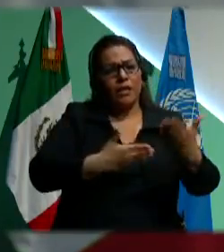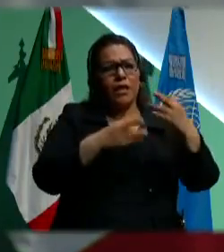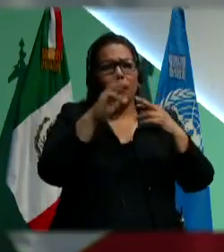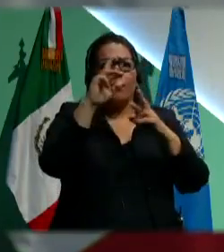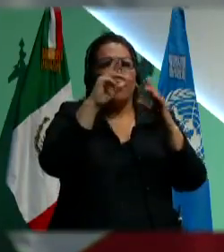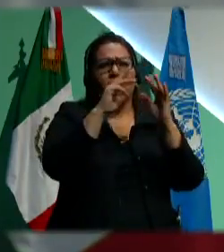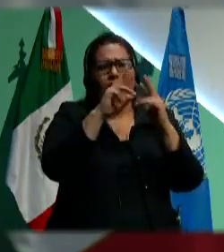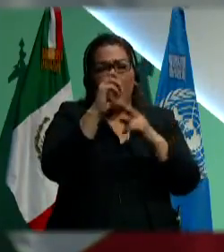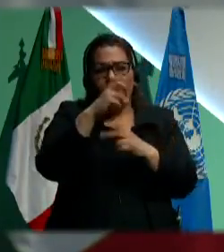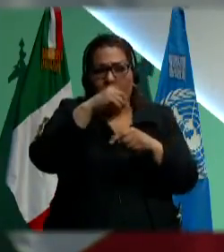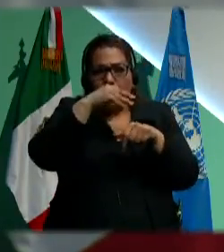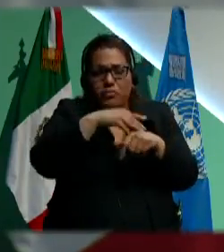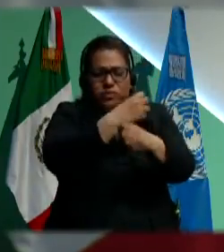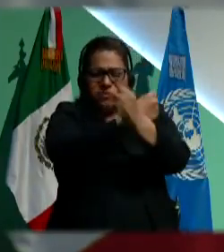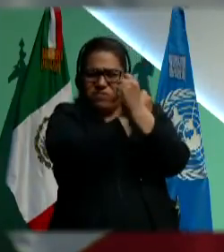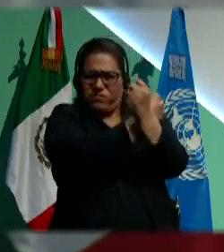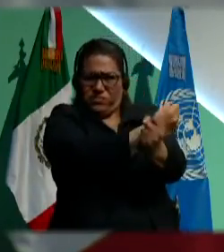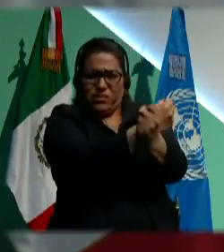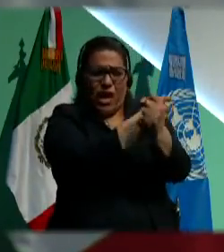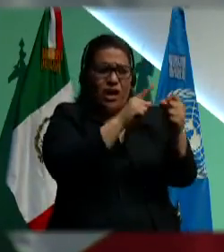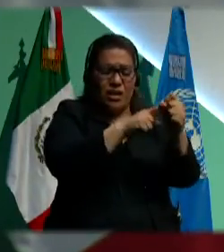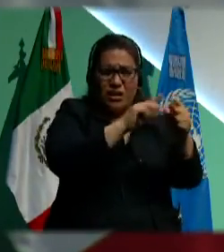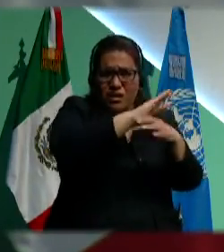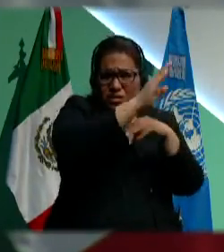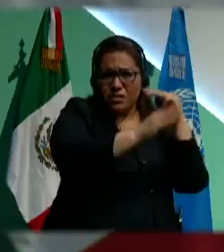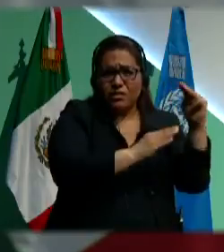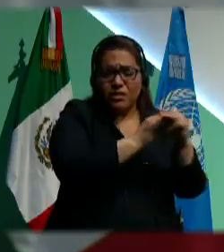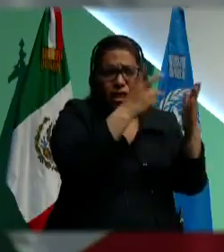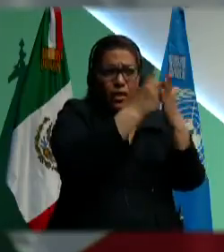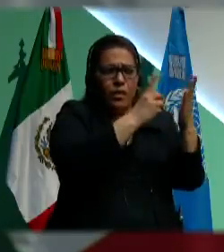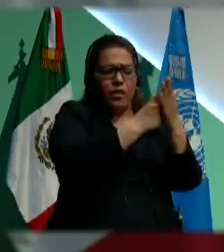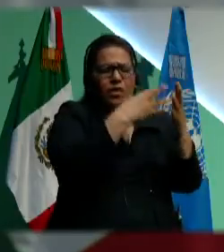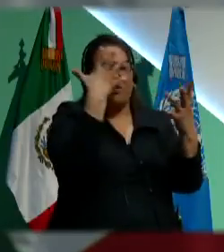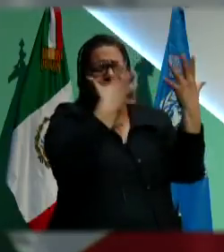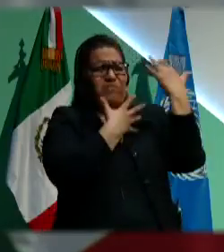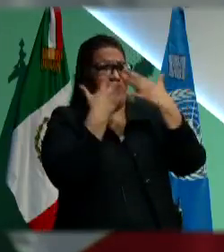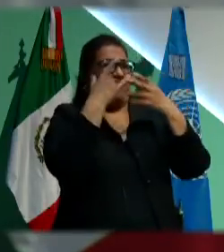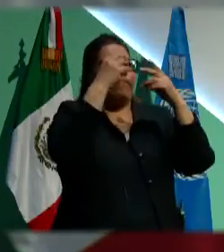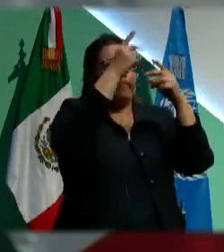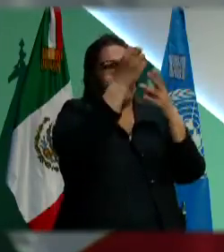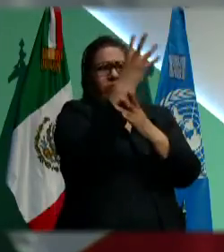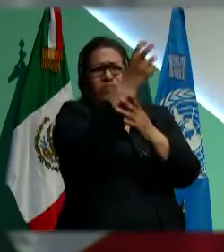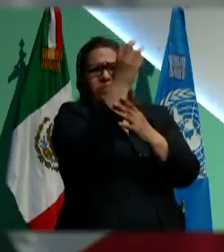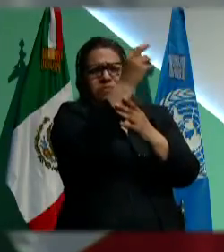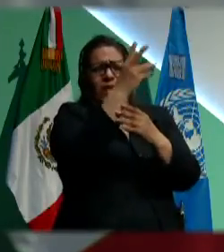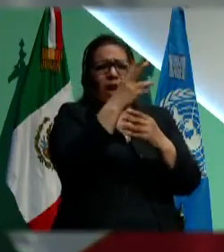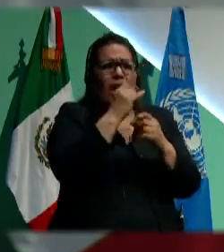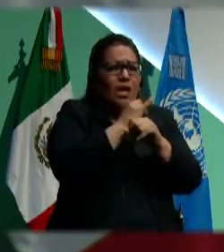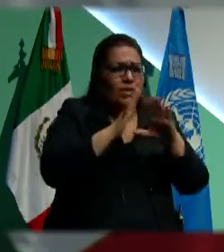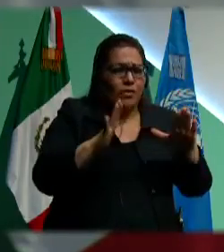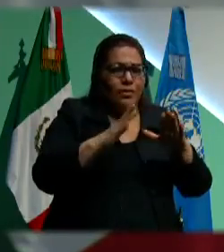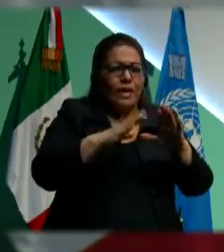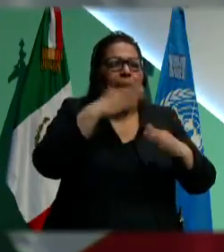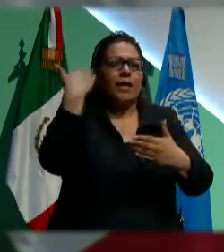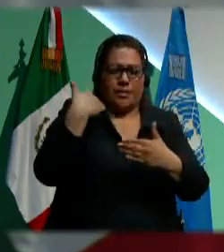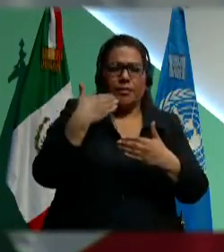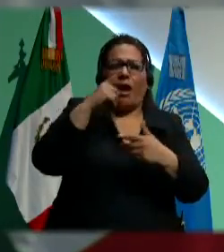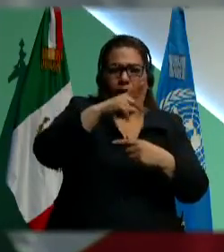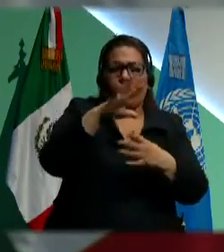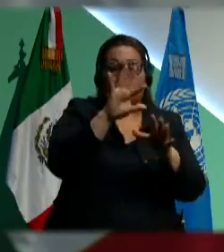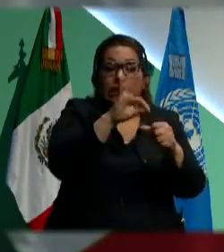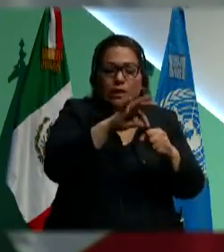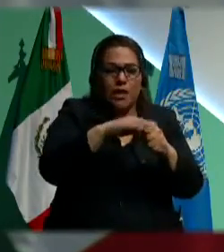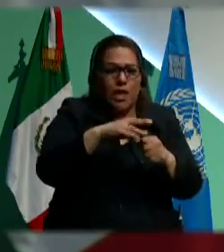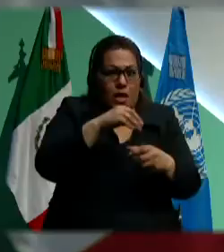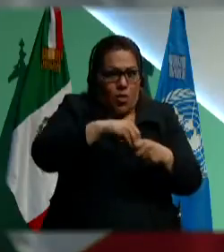time when those who could manipulate media manipulated elections. Now algorithms are taking over electoral processes and